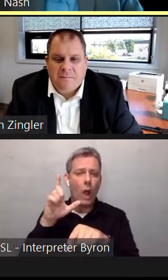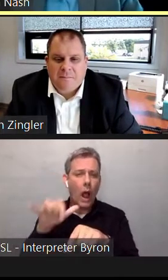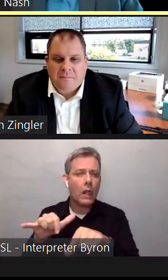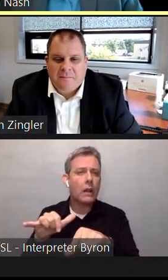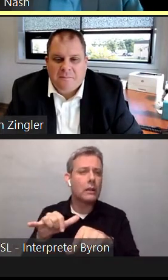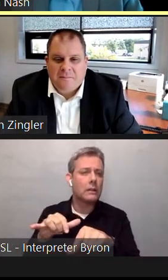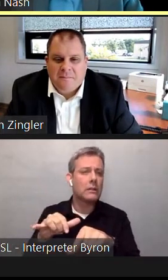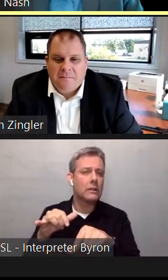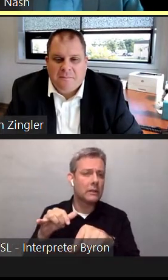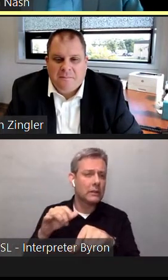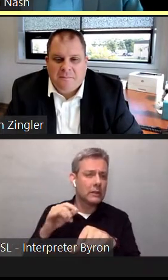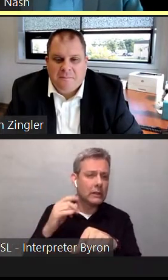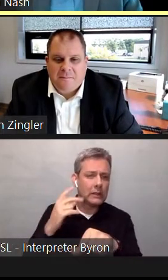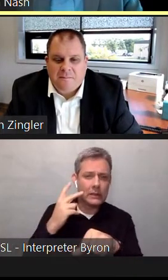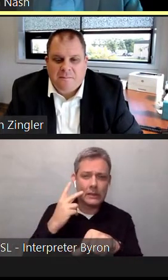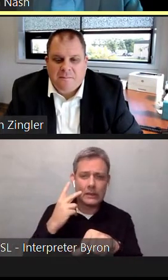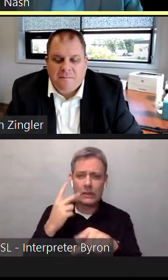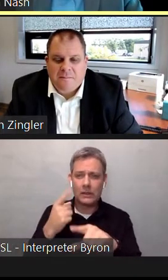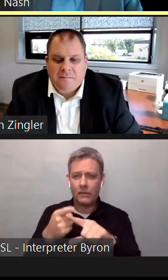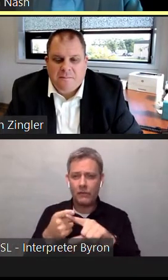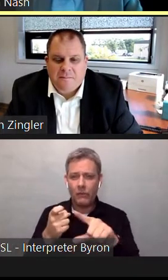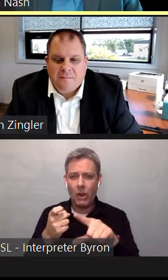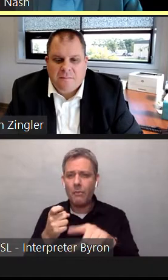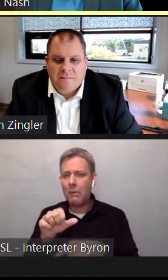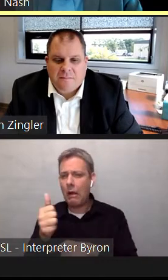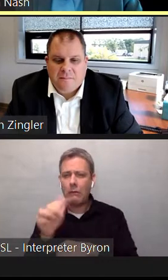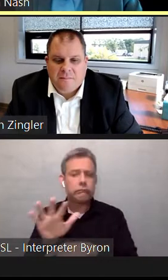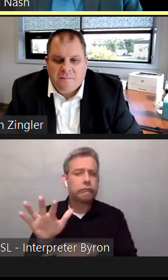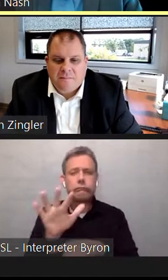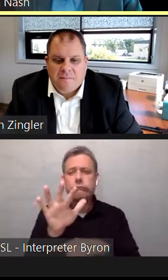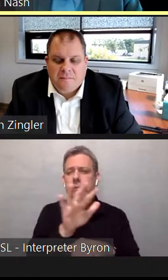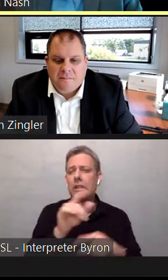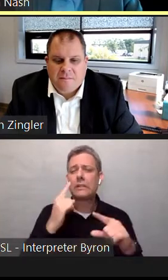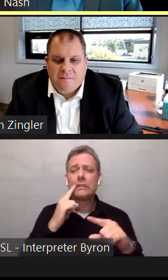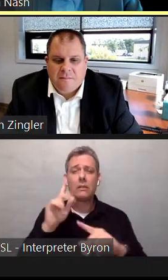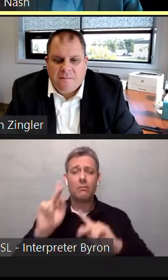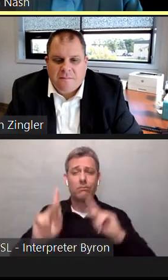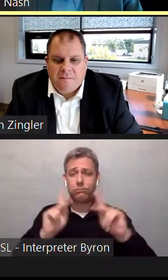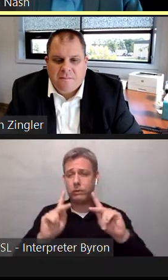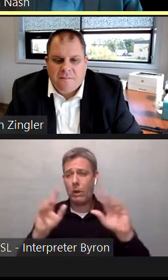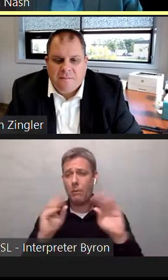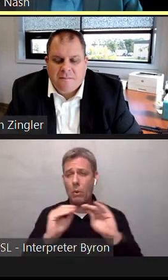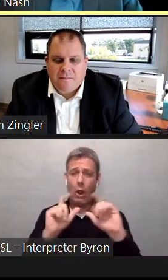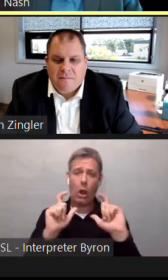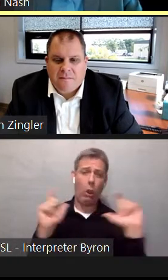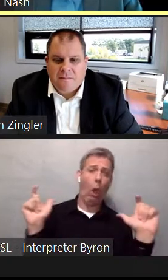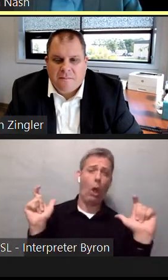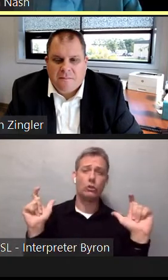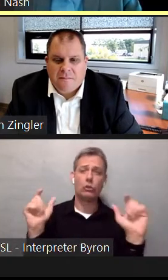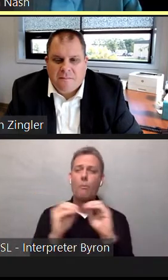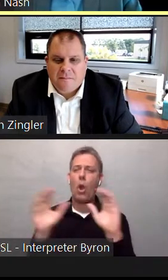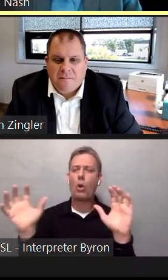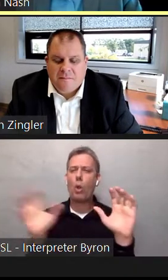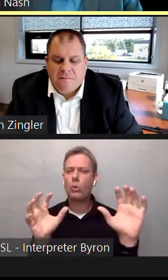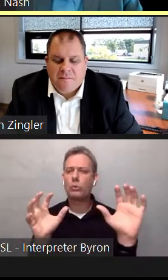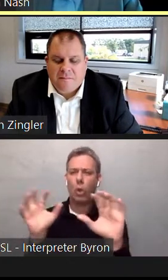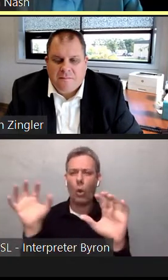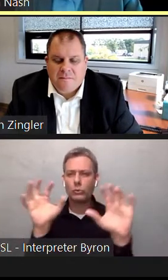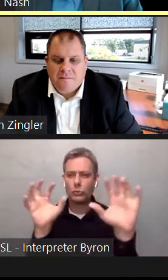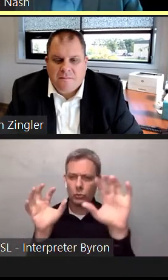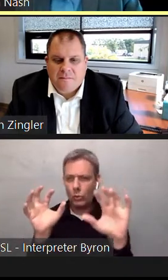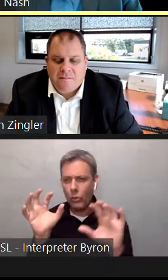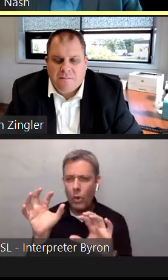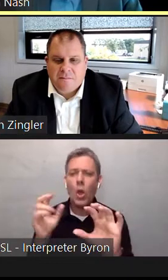Mecklenburg, which is where Charlotte is, populations are much larger and closer together, and we have a little different dynamic working